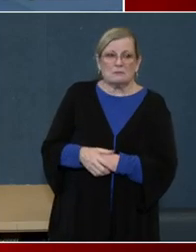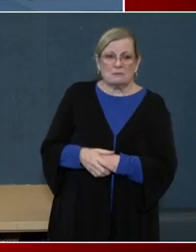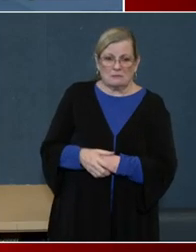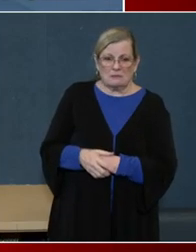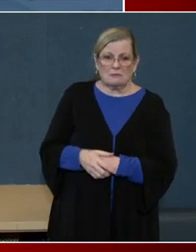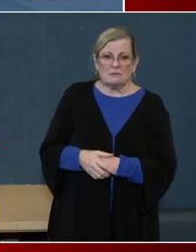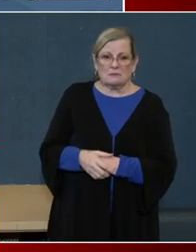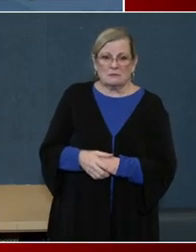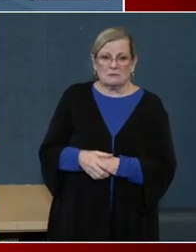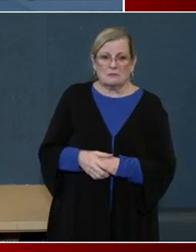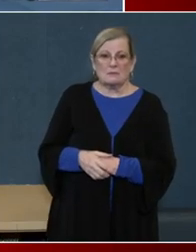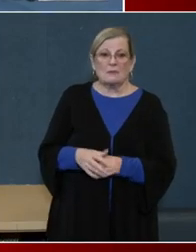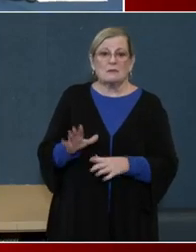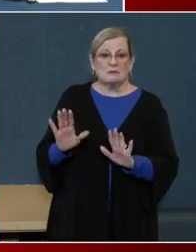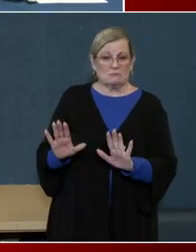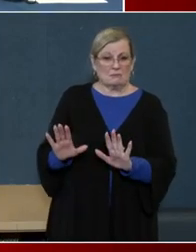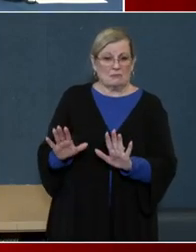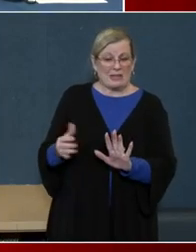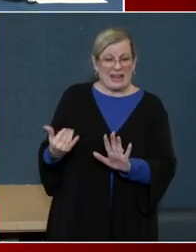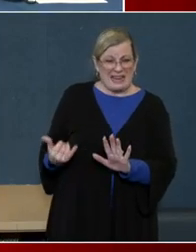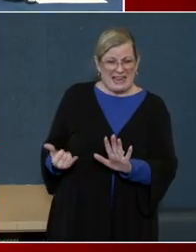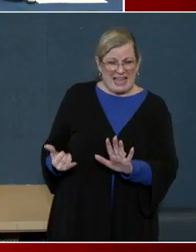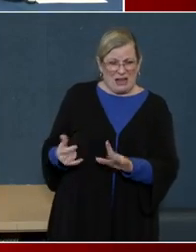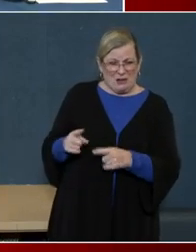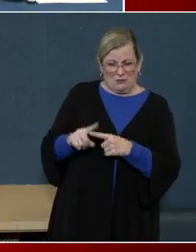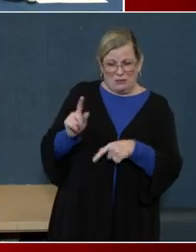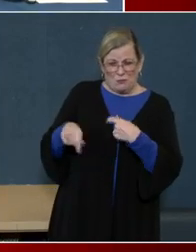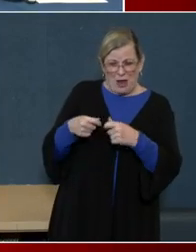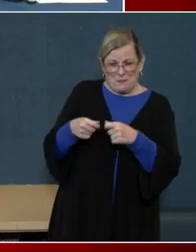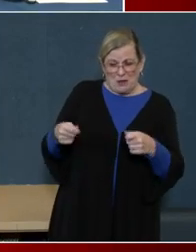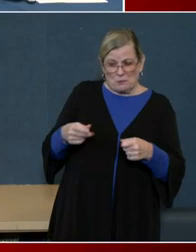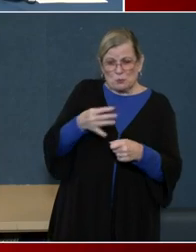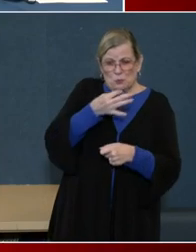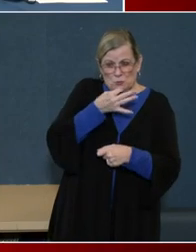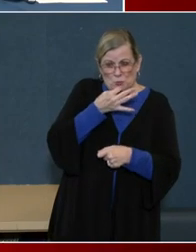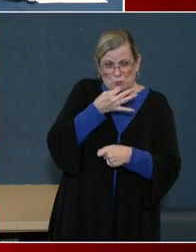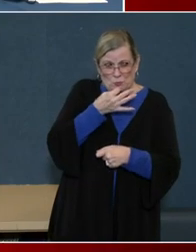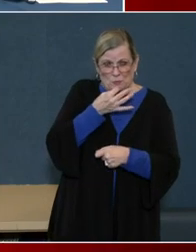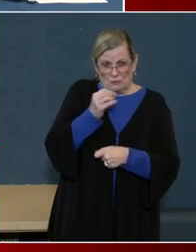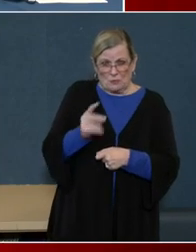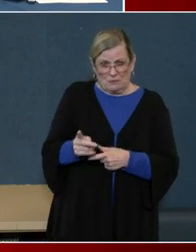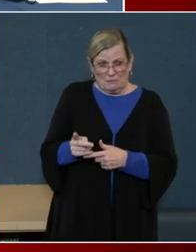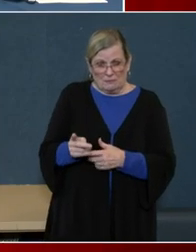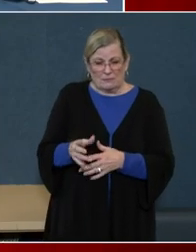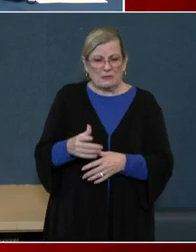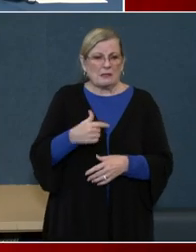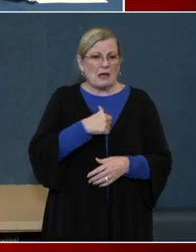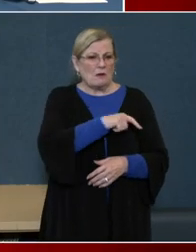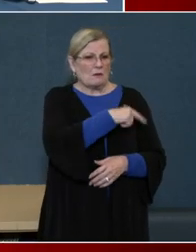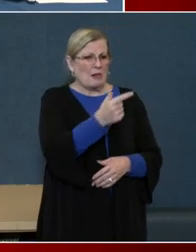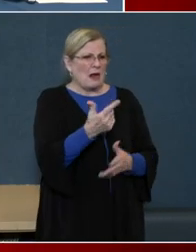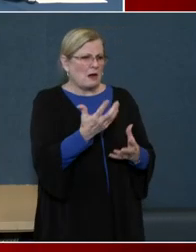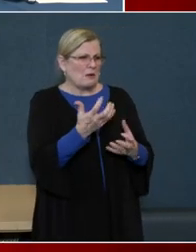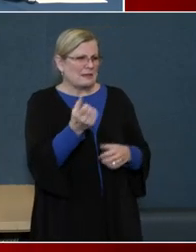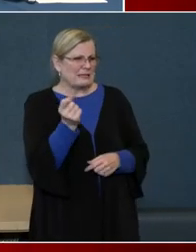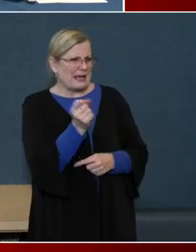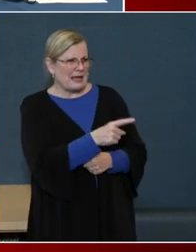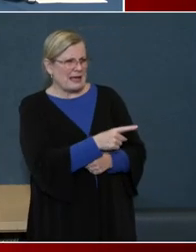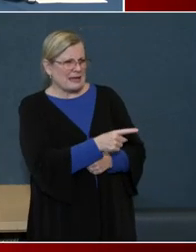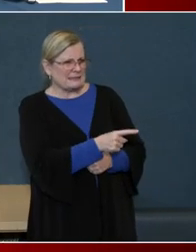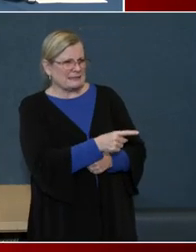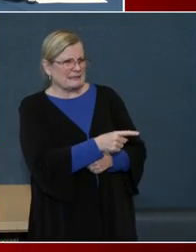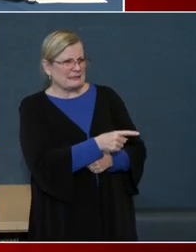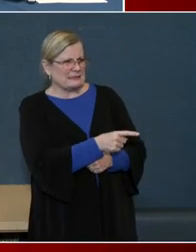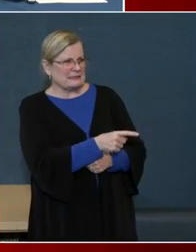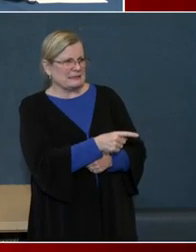Yes. And we're going to wrap up shortly. Yes. I'd like to ask then, can we please turn to the President, the situation with COVID-19 spread at the